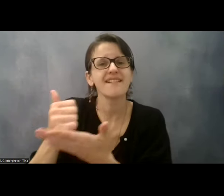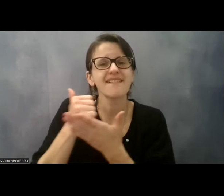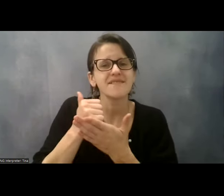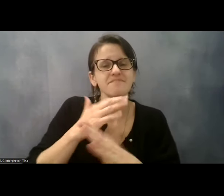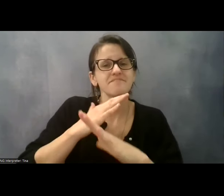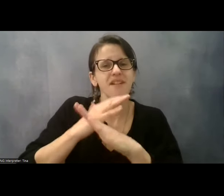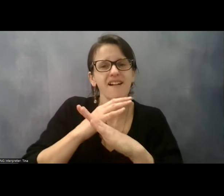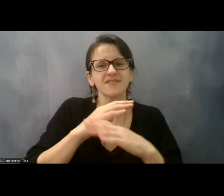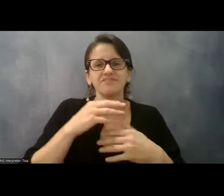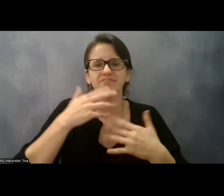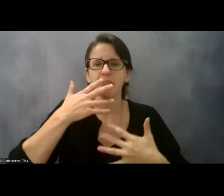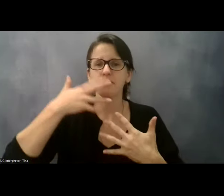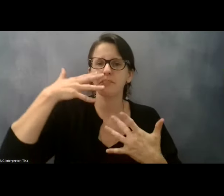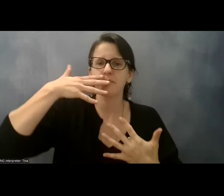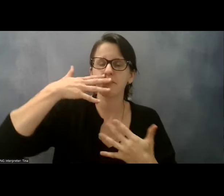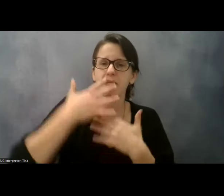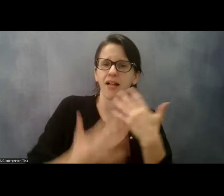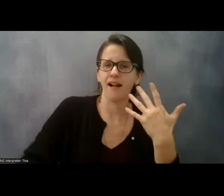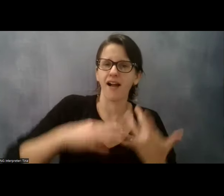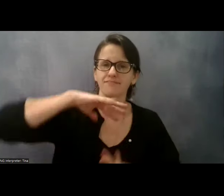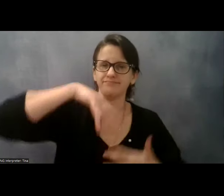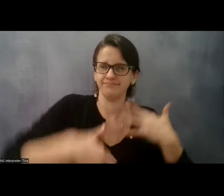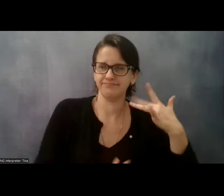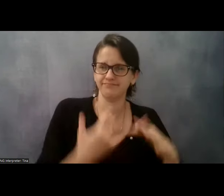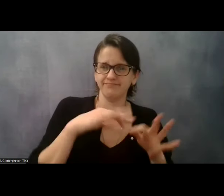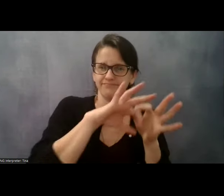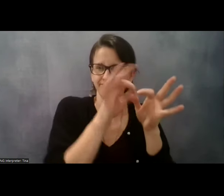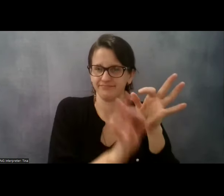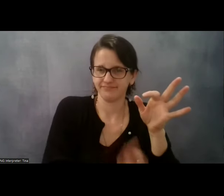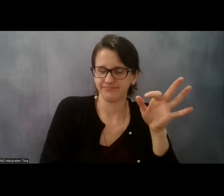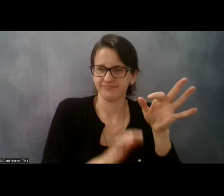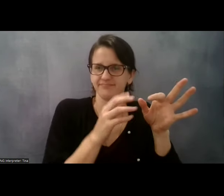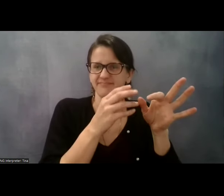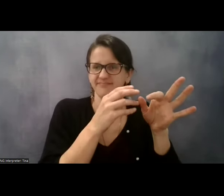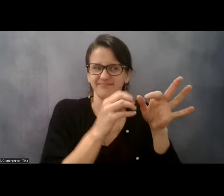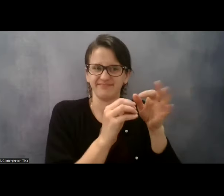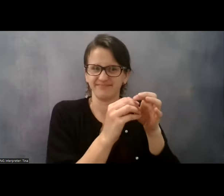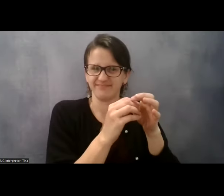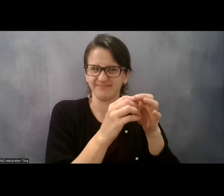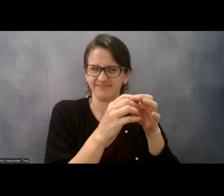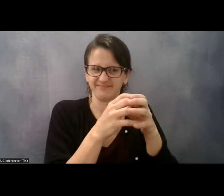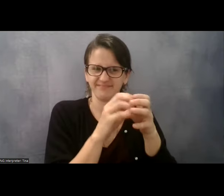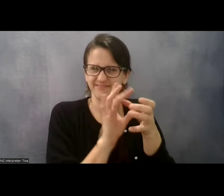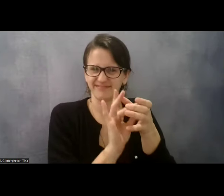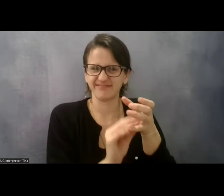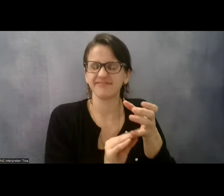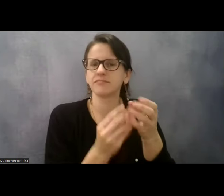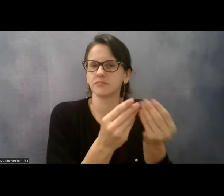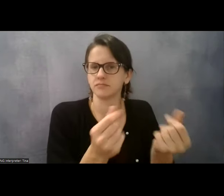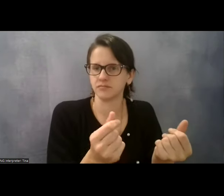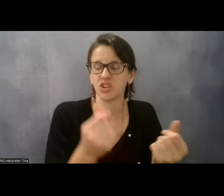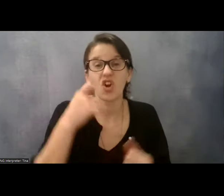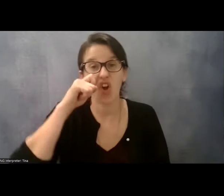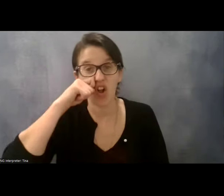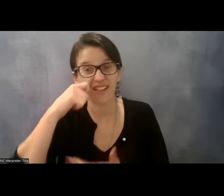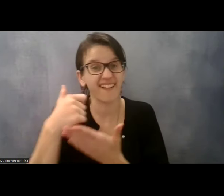got antioxidant properties. Garlic, in particular, has been shown to lower blood pressure in people with hypertension. Onions